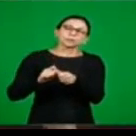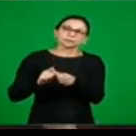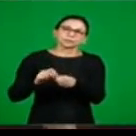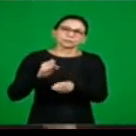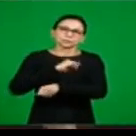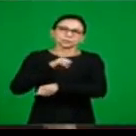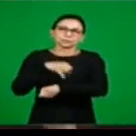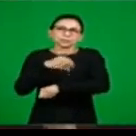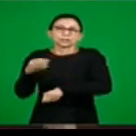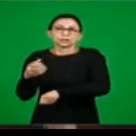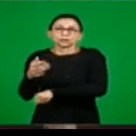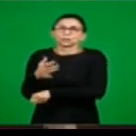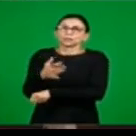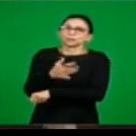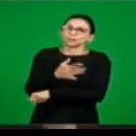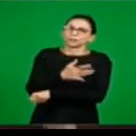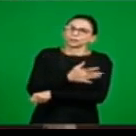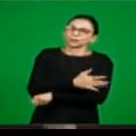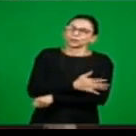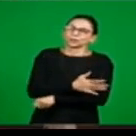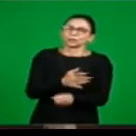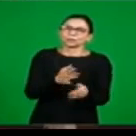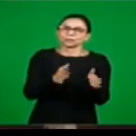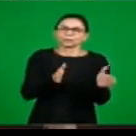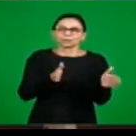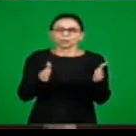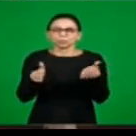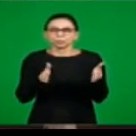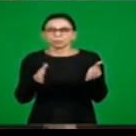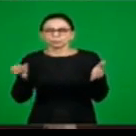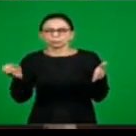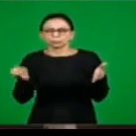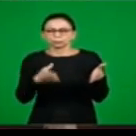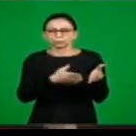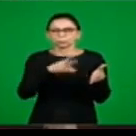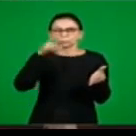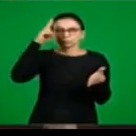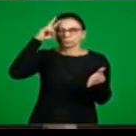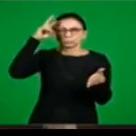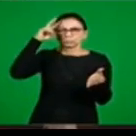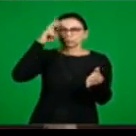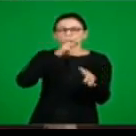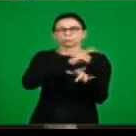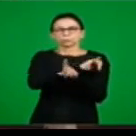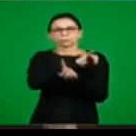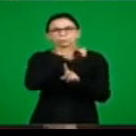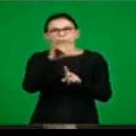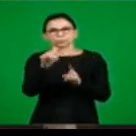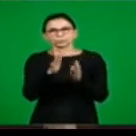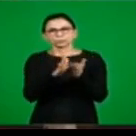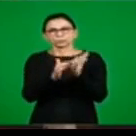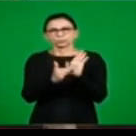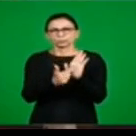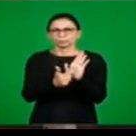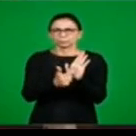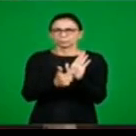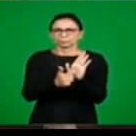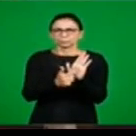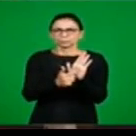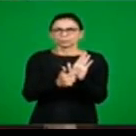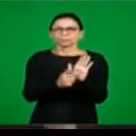to establish a New Jerusalem. So it's going to be a new phase of the history, prophetic history, that is in the Word of